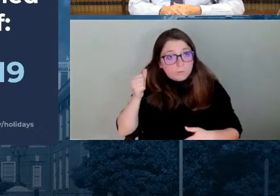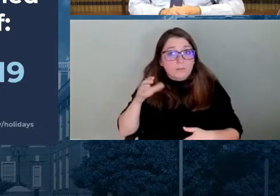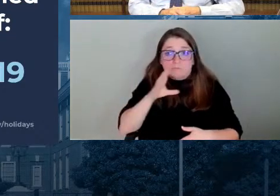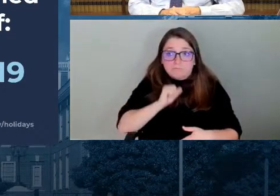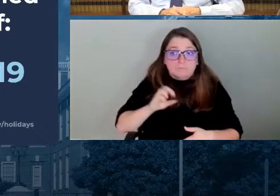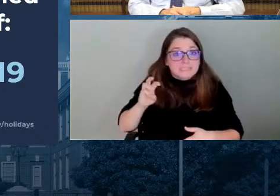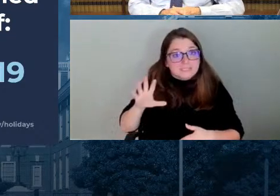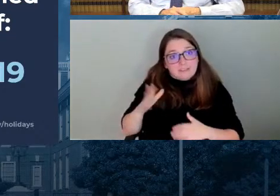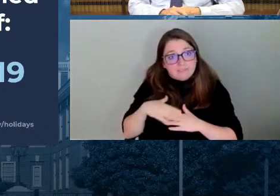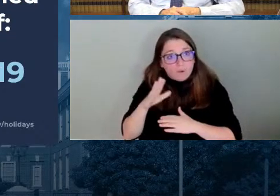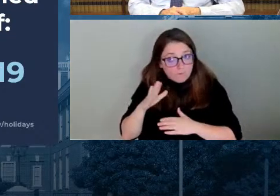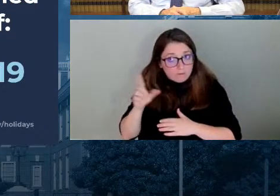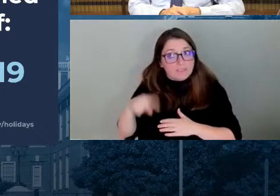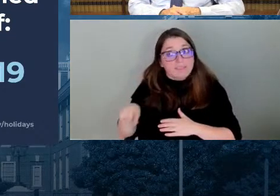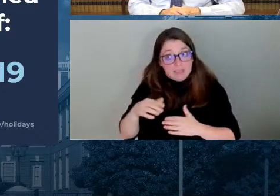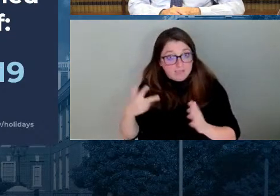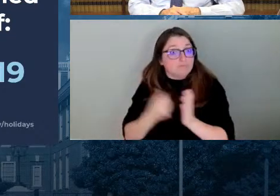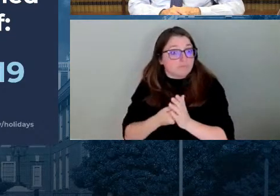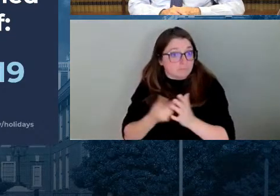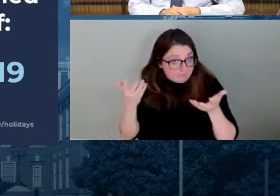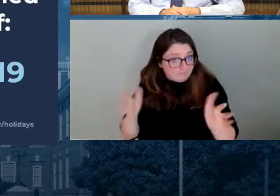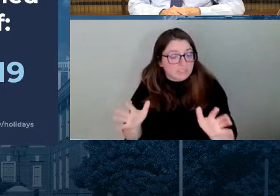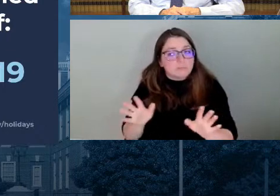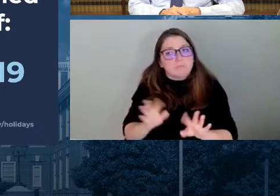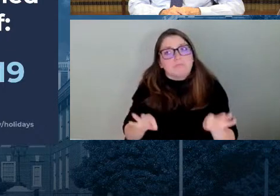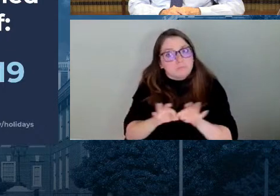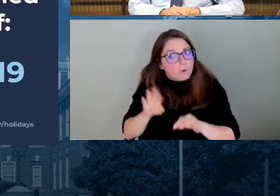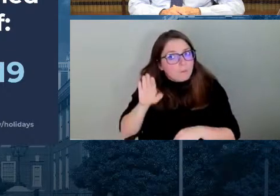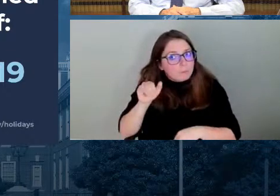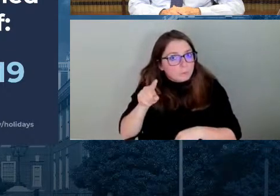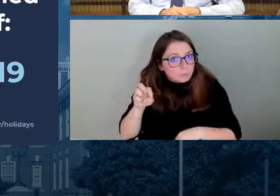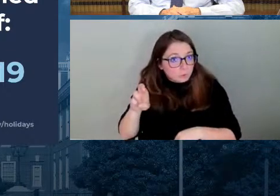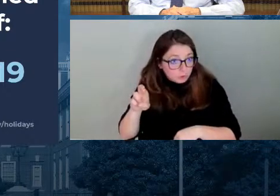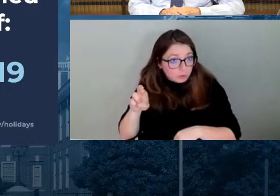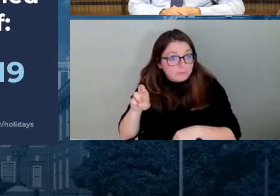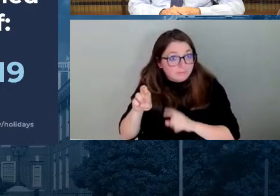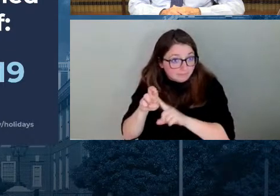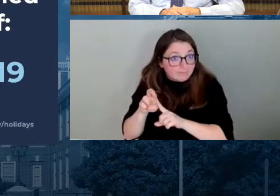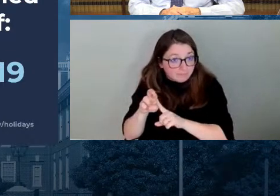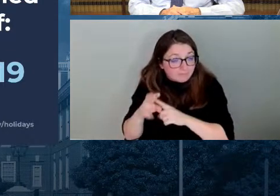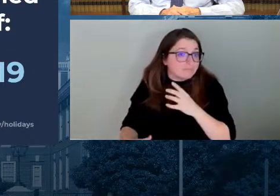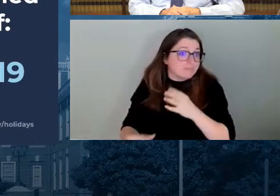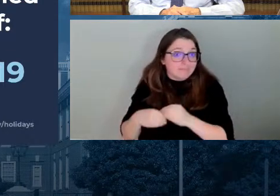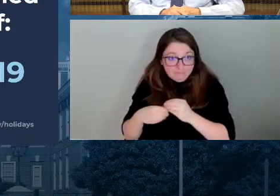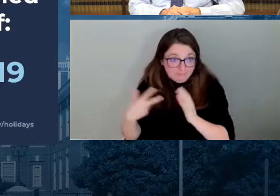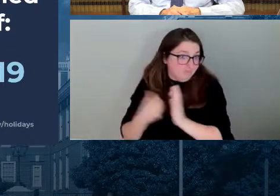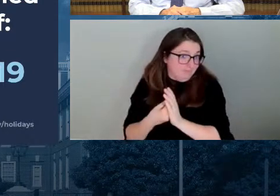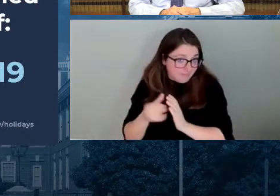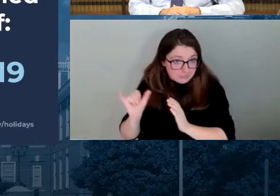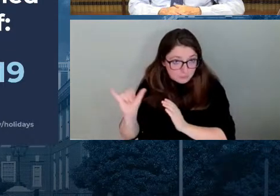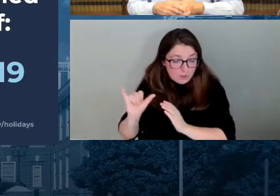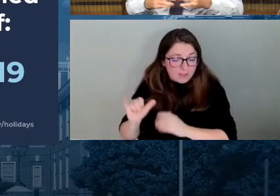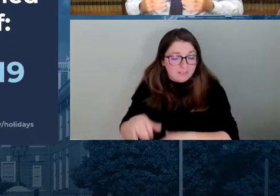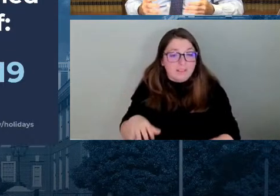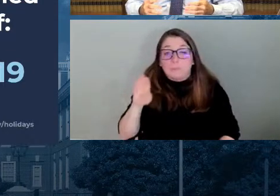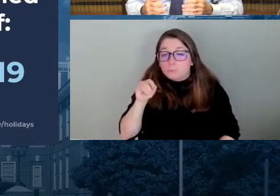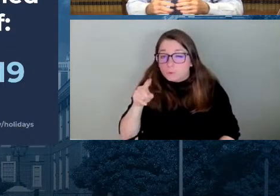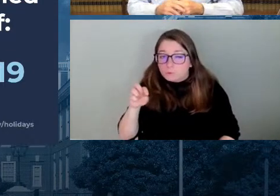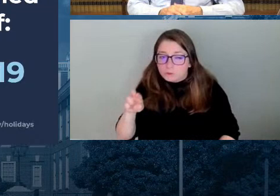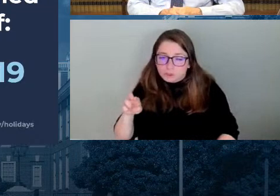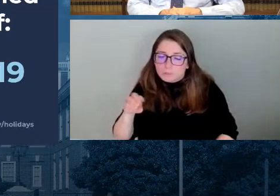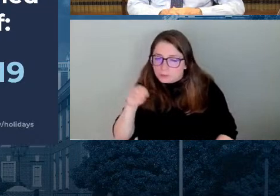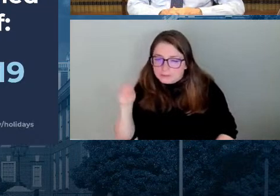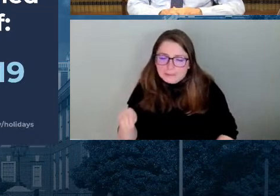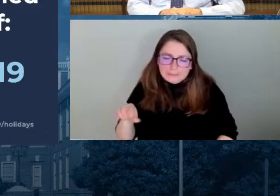sure that they get their booster shot as well. Those percentages aren't quite as high. We need folks to